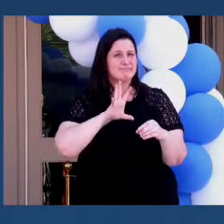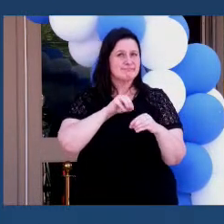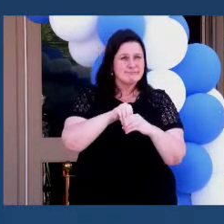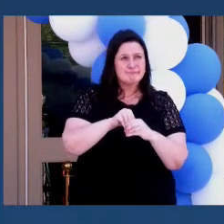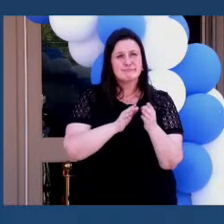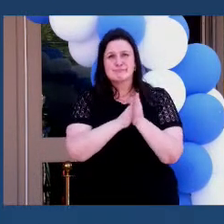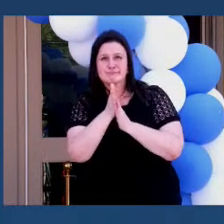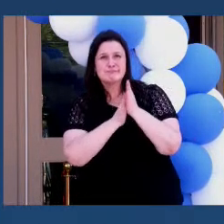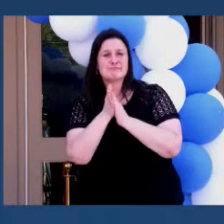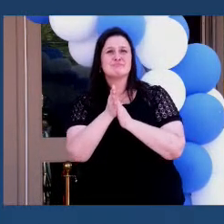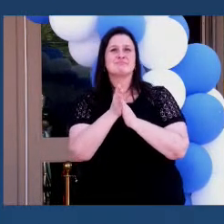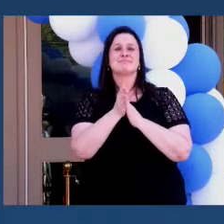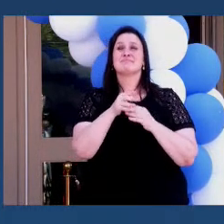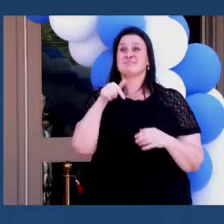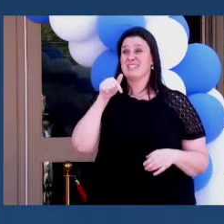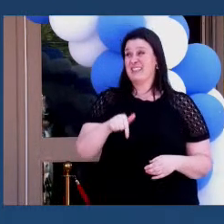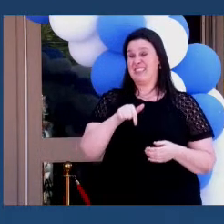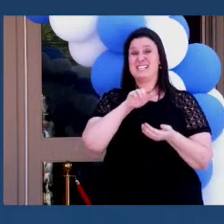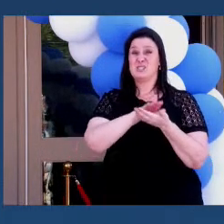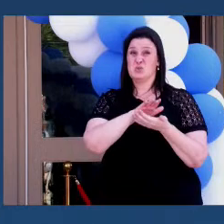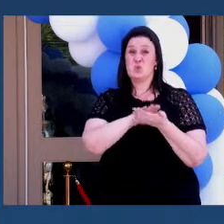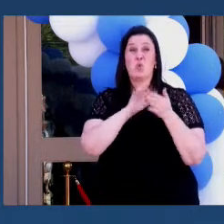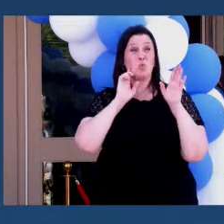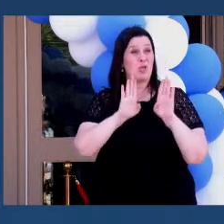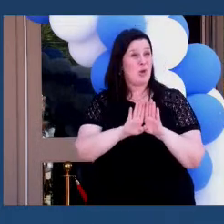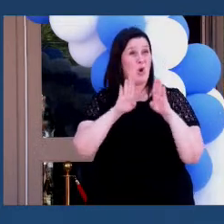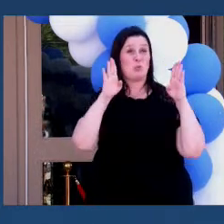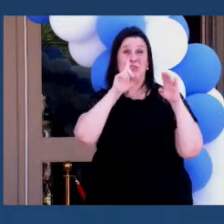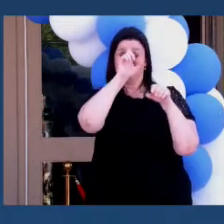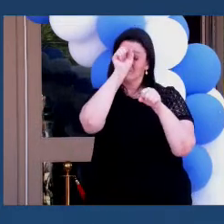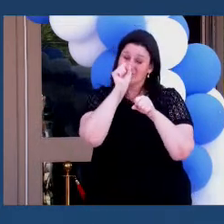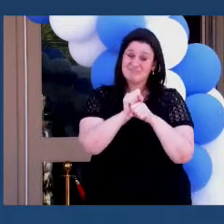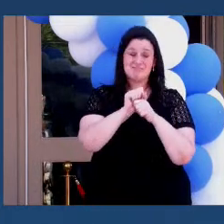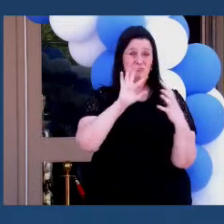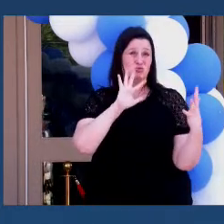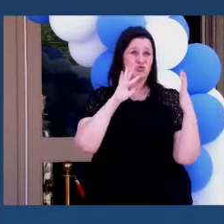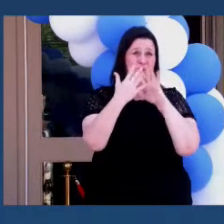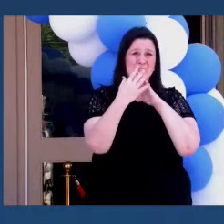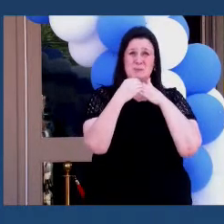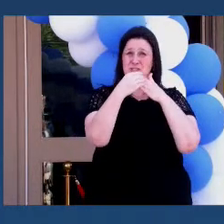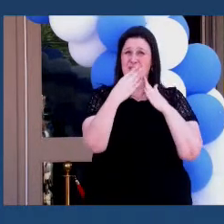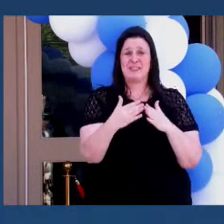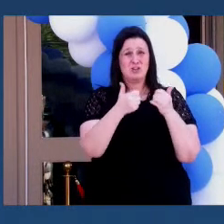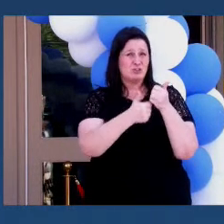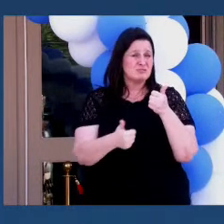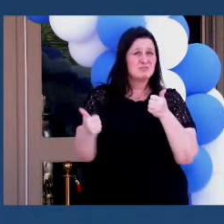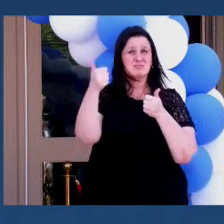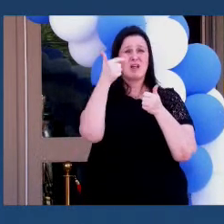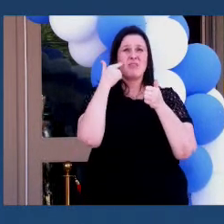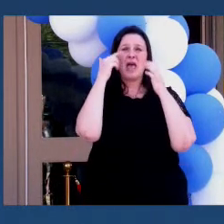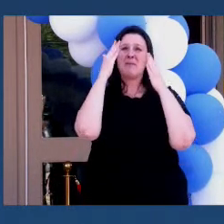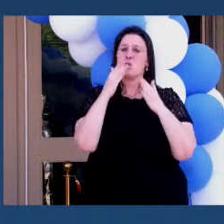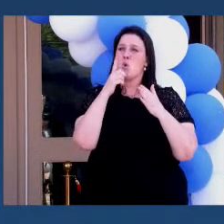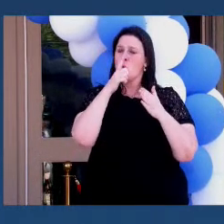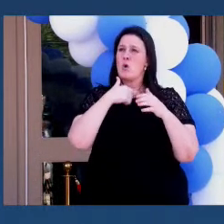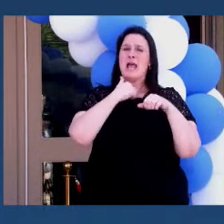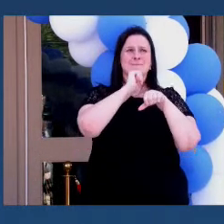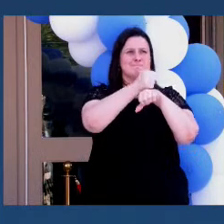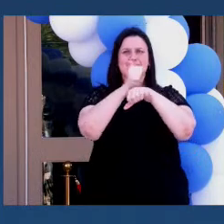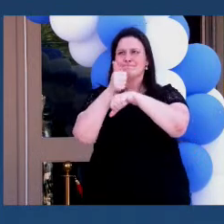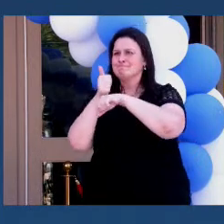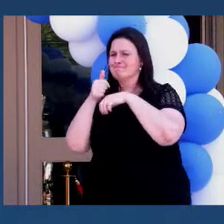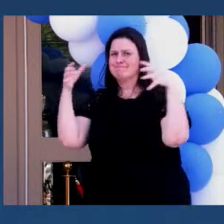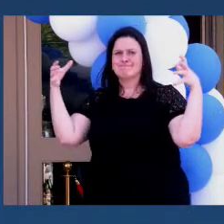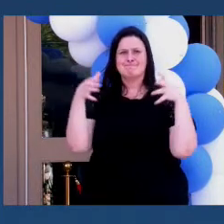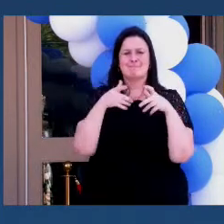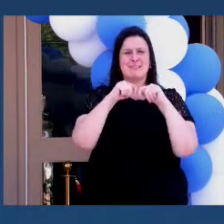So this school is going to open with a transformational leader and someone who has pulled together a team that